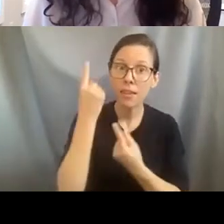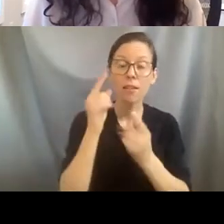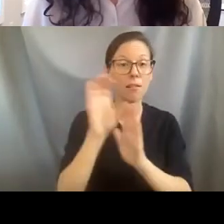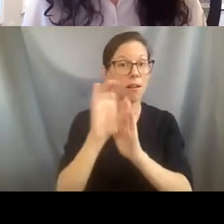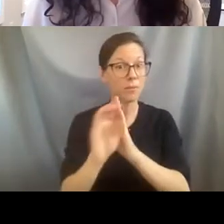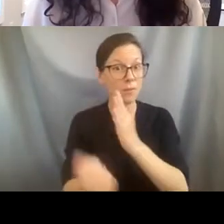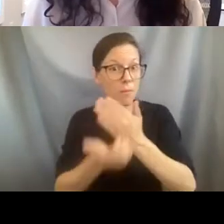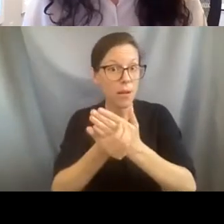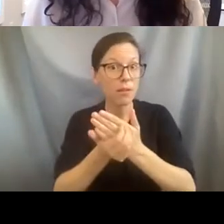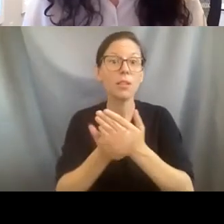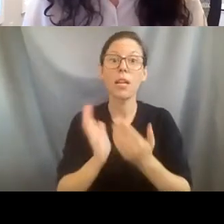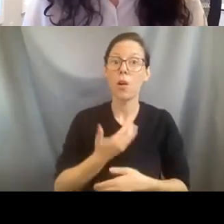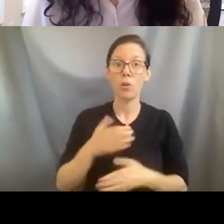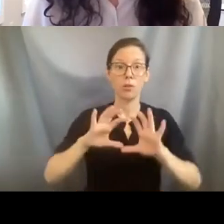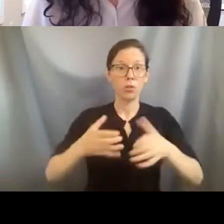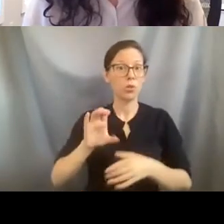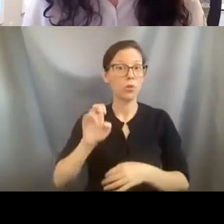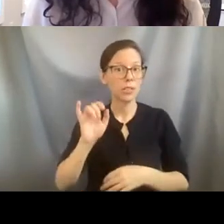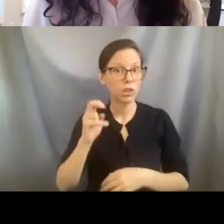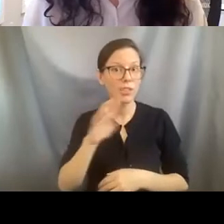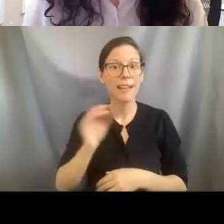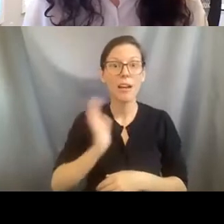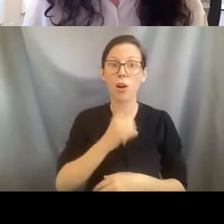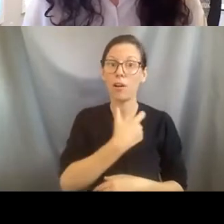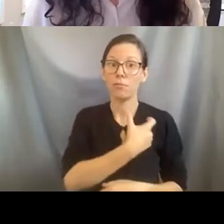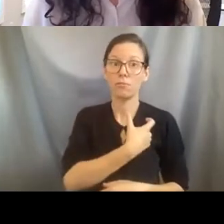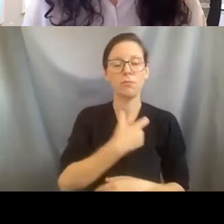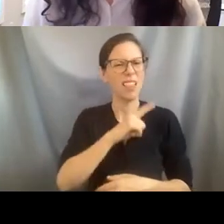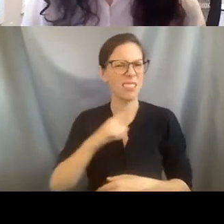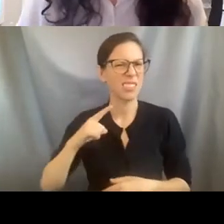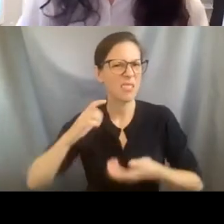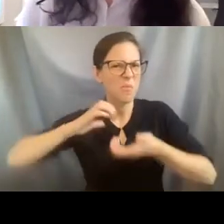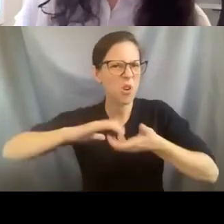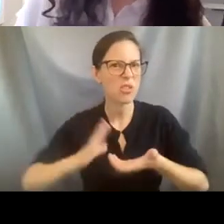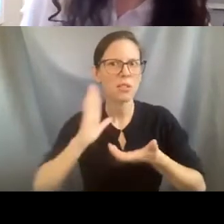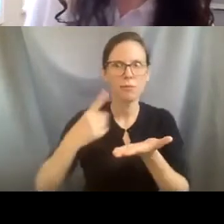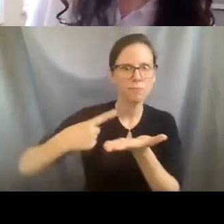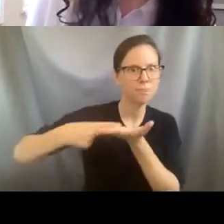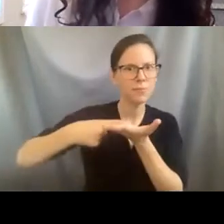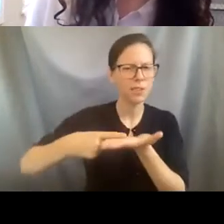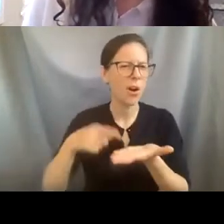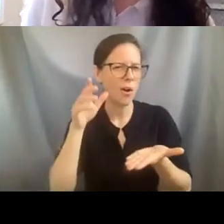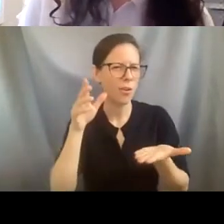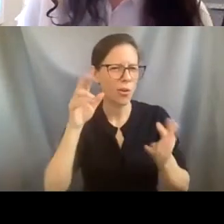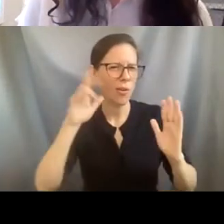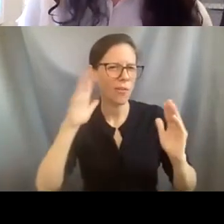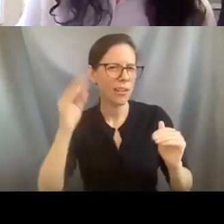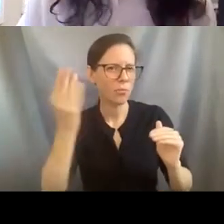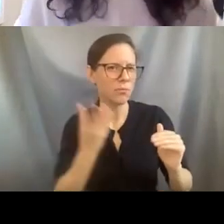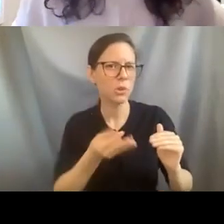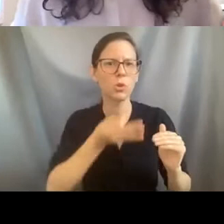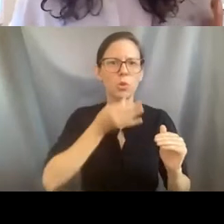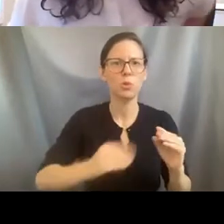our coalition and our legislative partners. And hopefully we'll hear a little bit more about that tonight. And at the federal level,